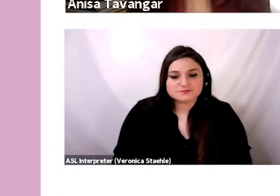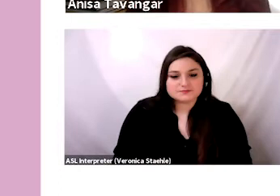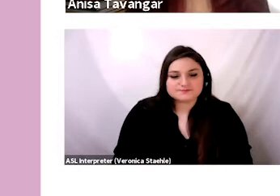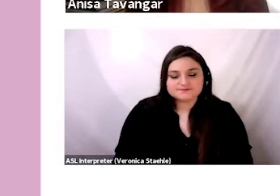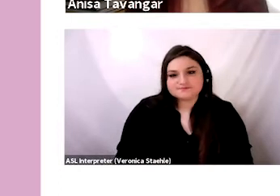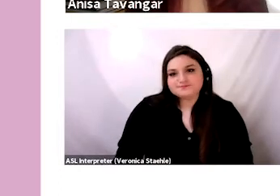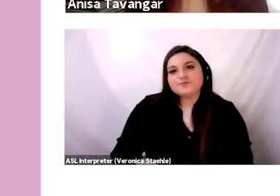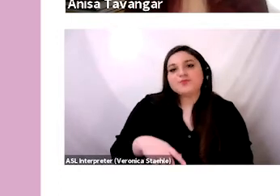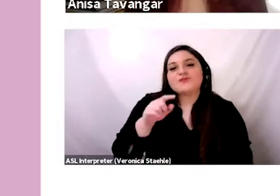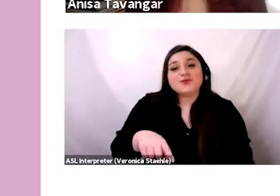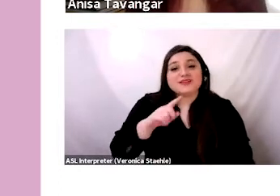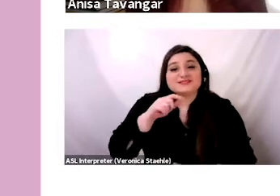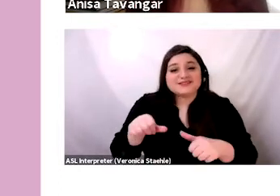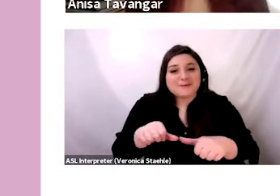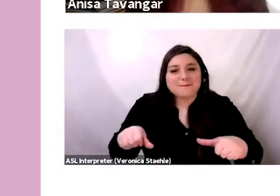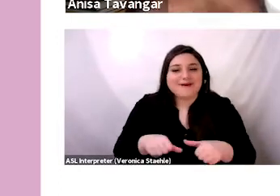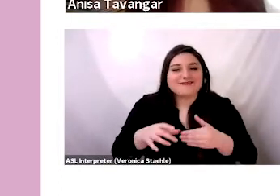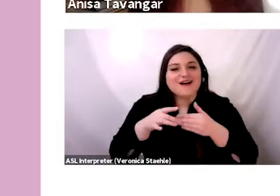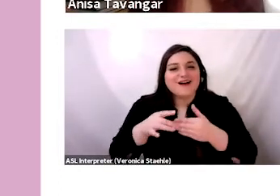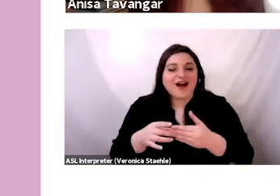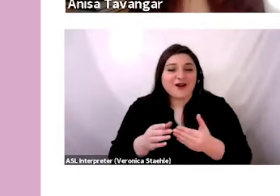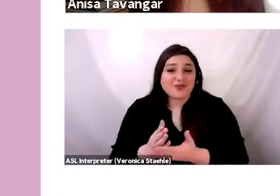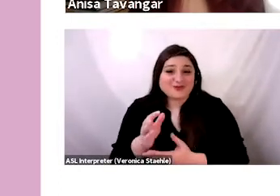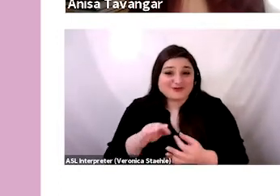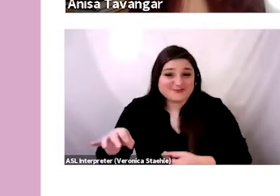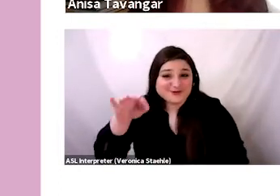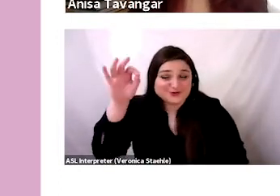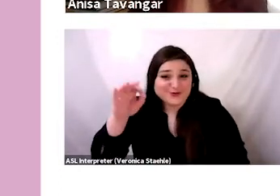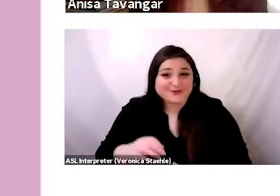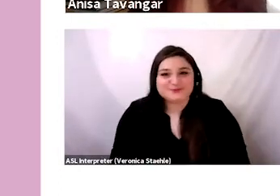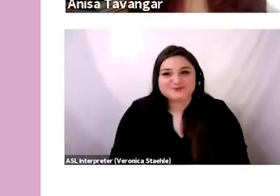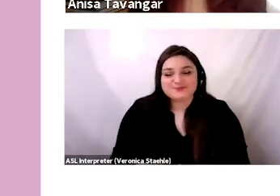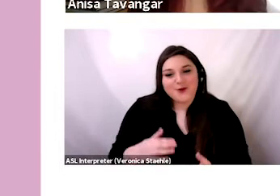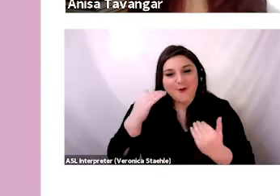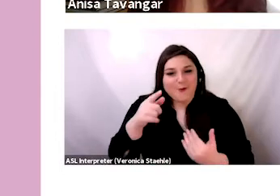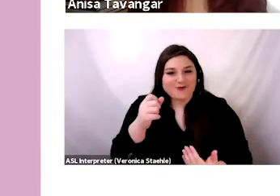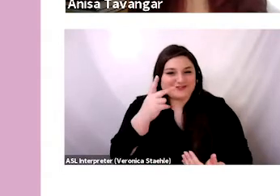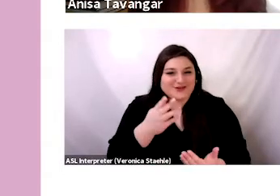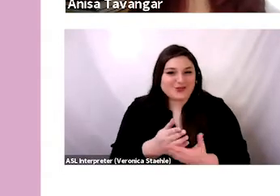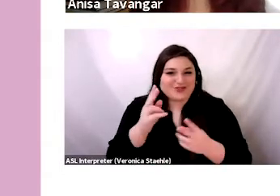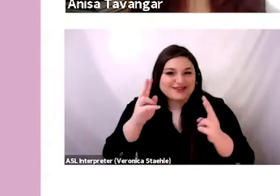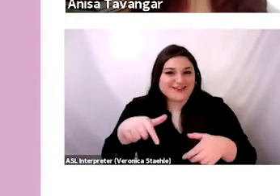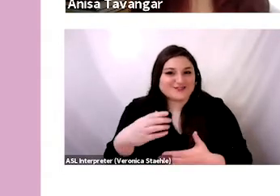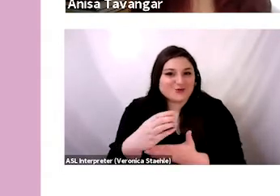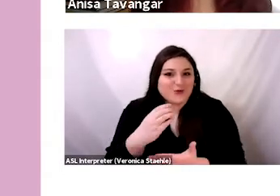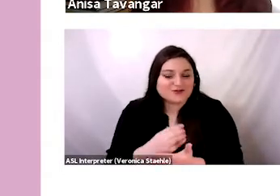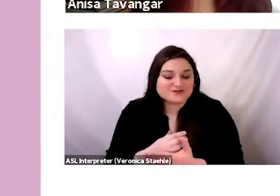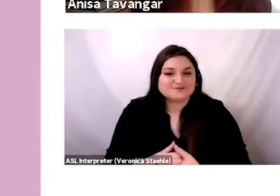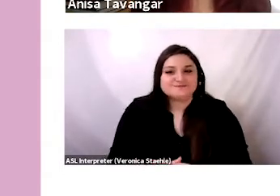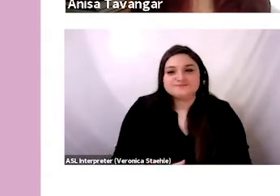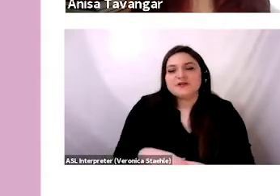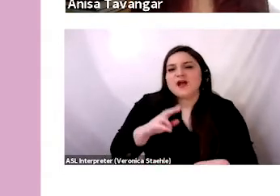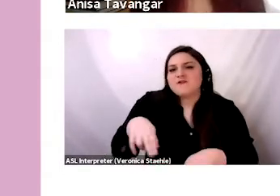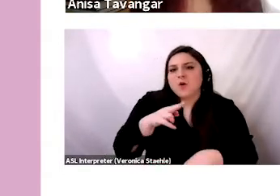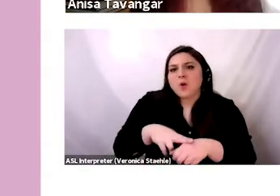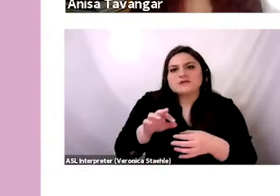So this is a spiritually guided space, as the topic suggests, I hope.